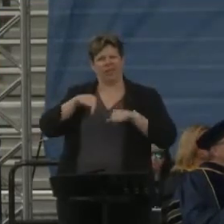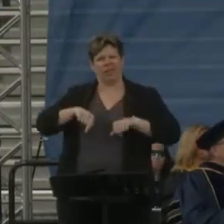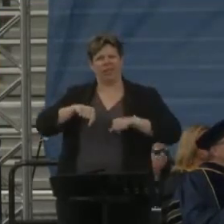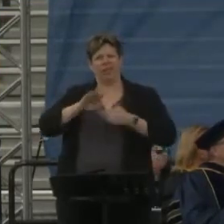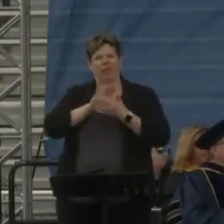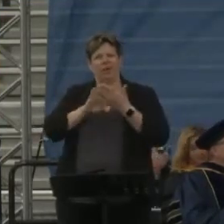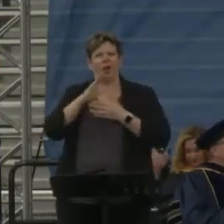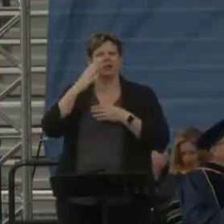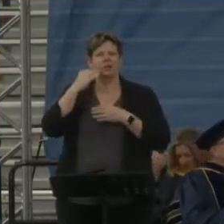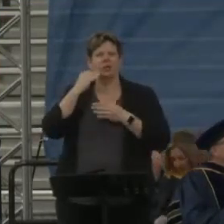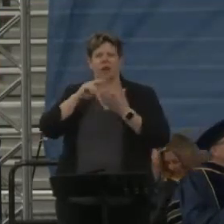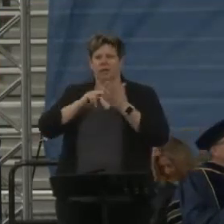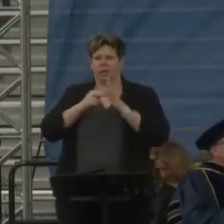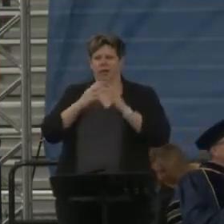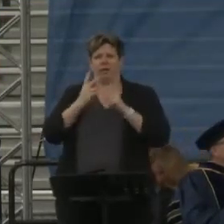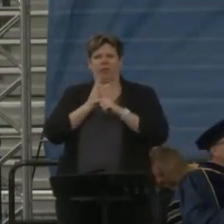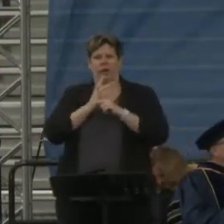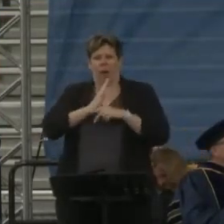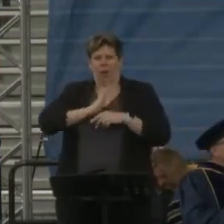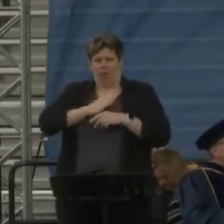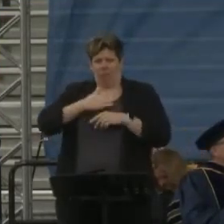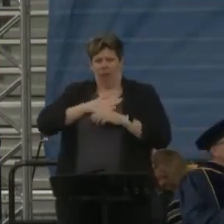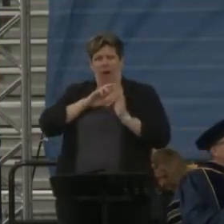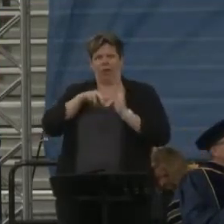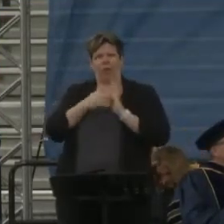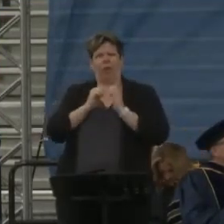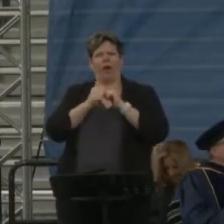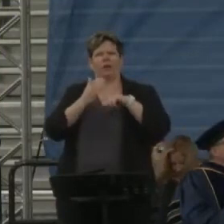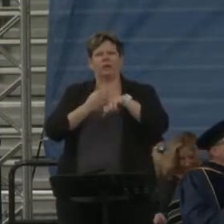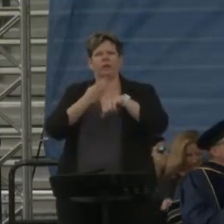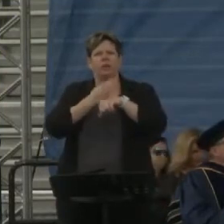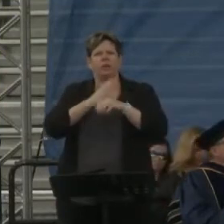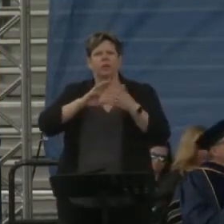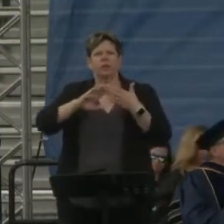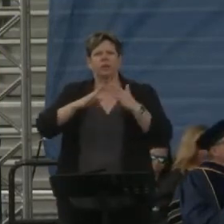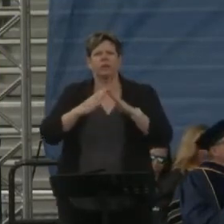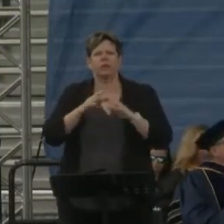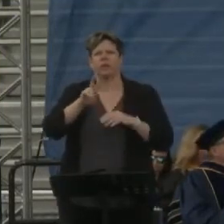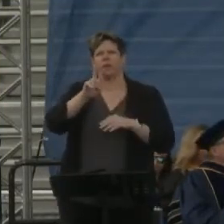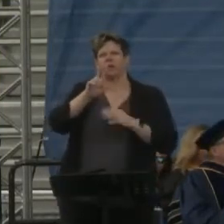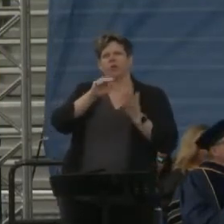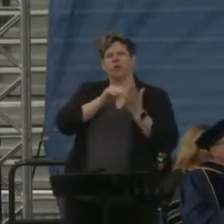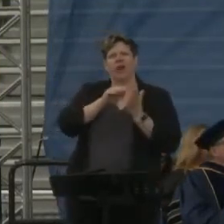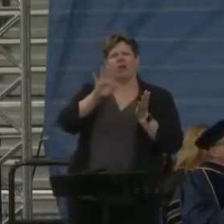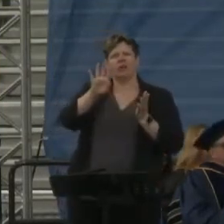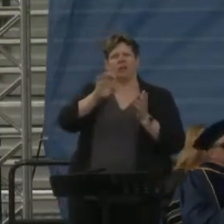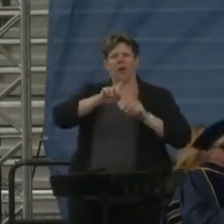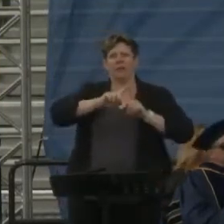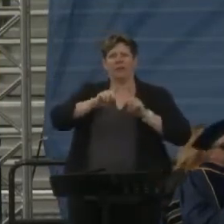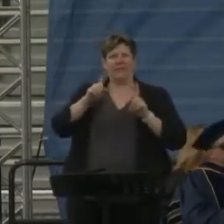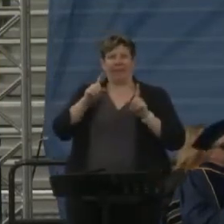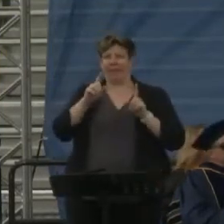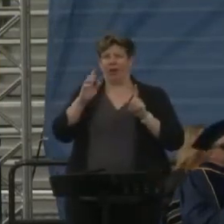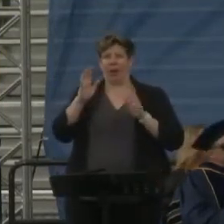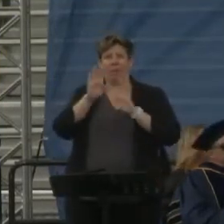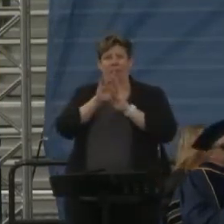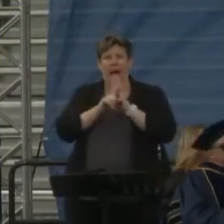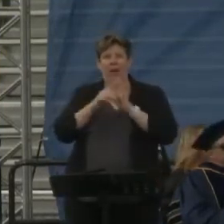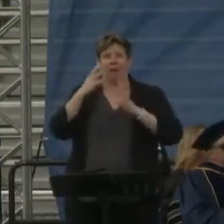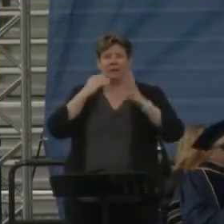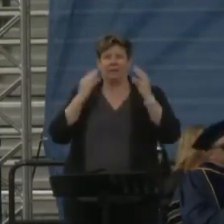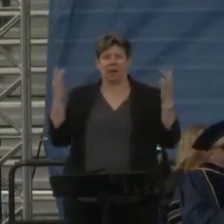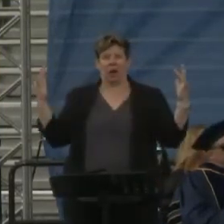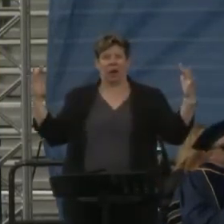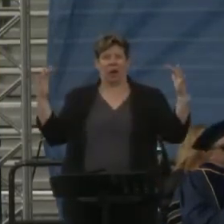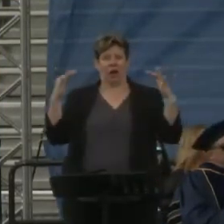to improve and serve the community. There are 2,400 different paths that brought us here. Look around and see the people in